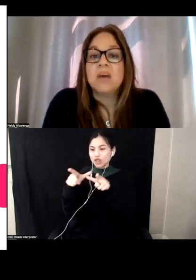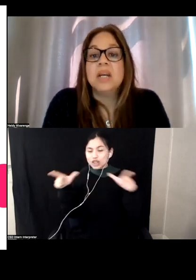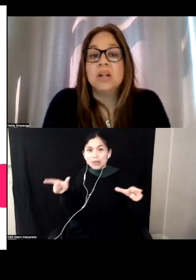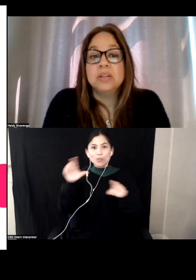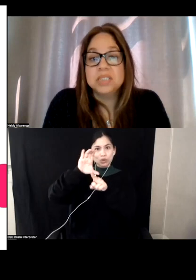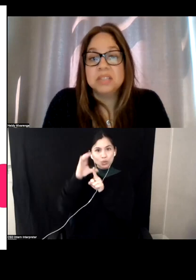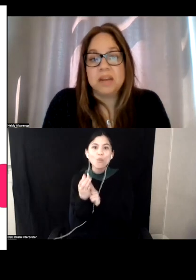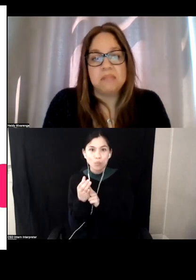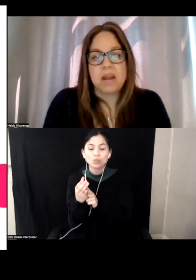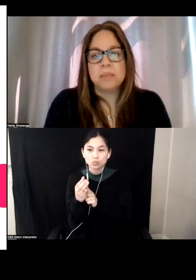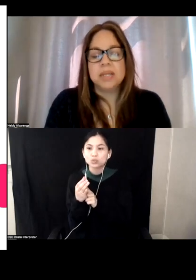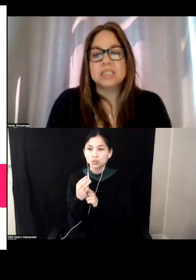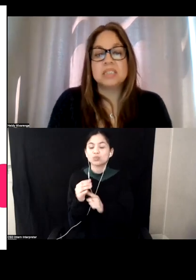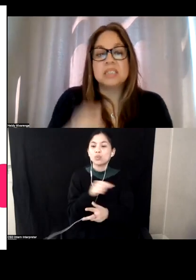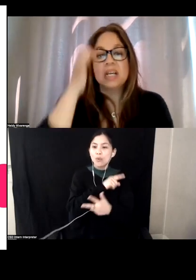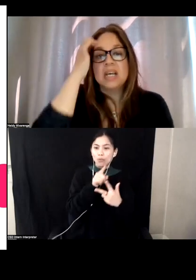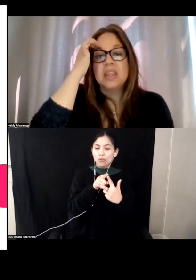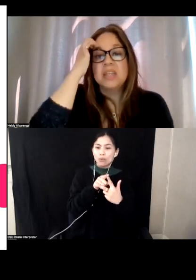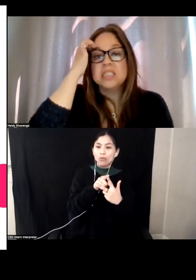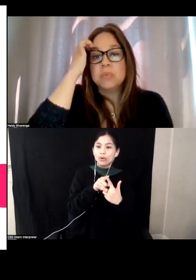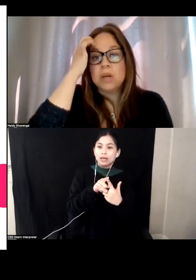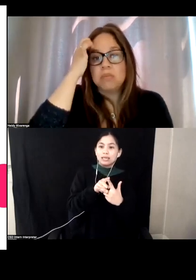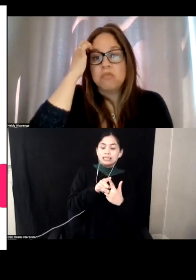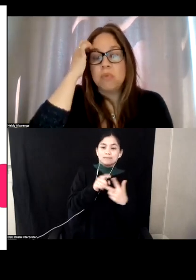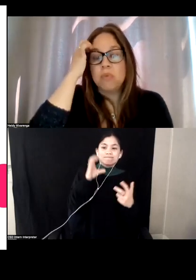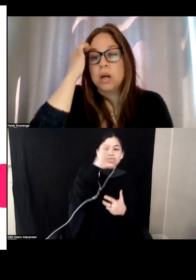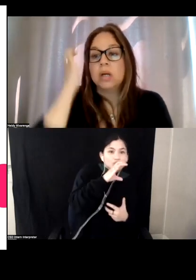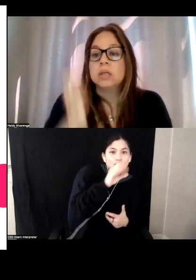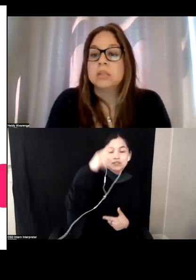Seeking out inclusive environments. This one